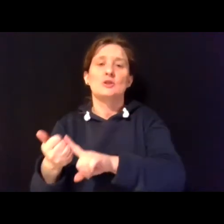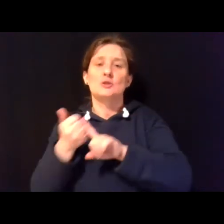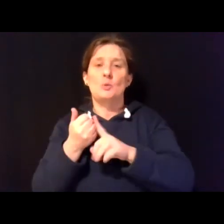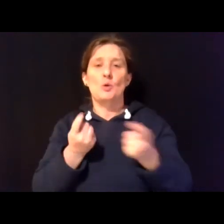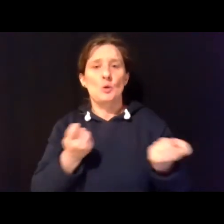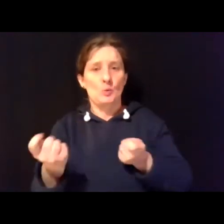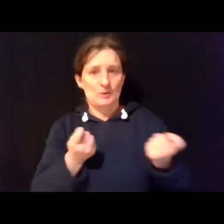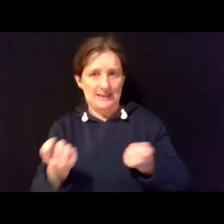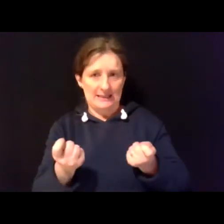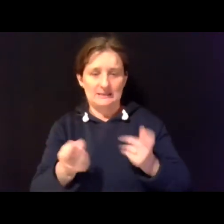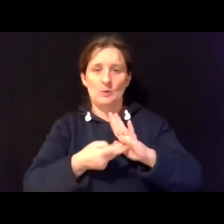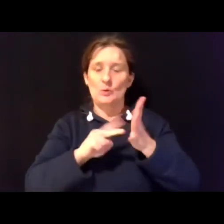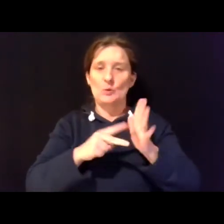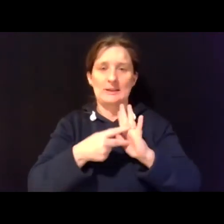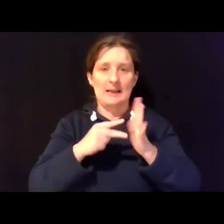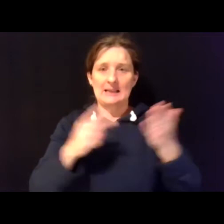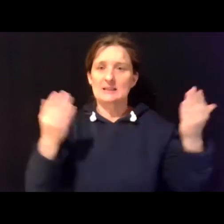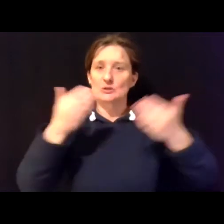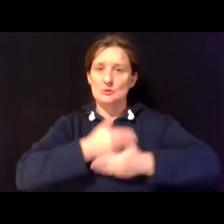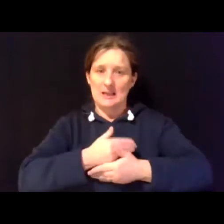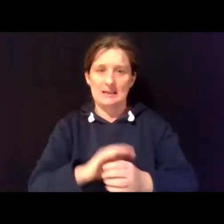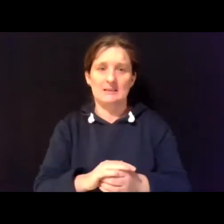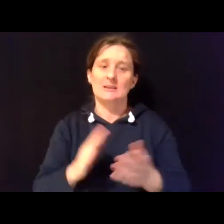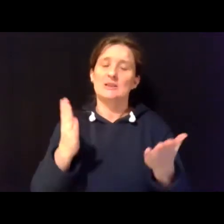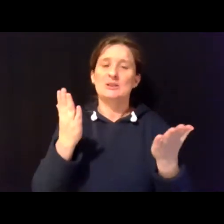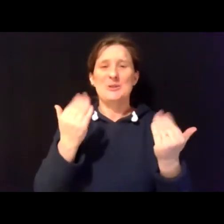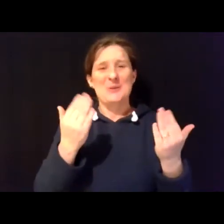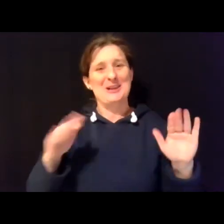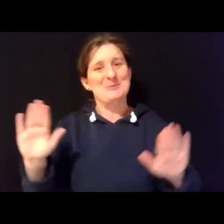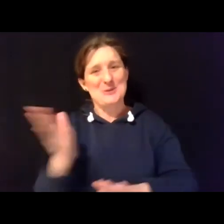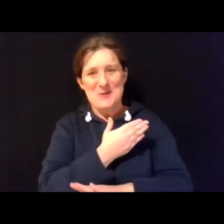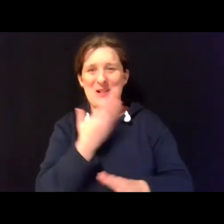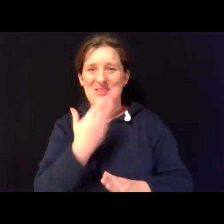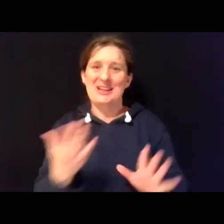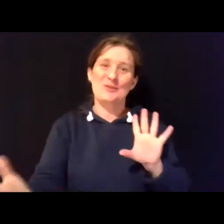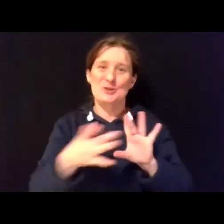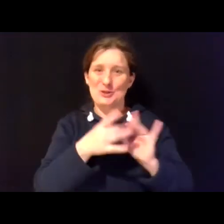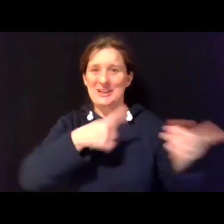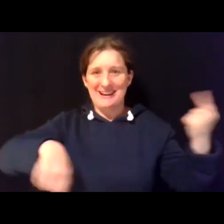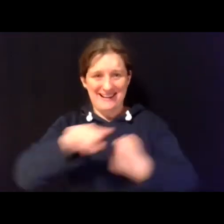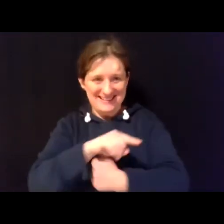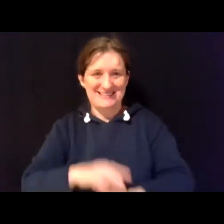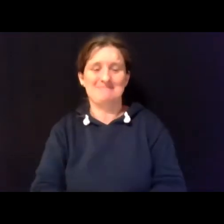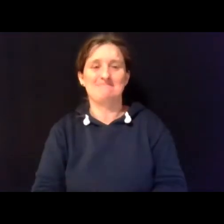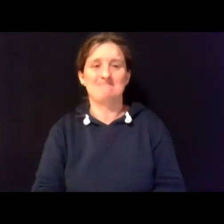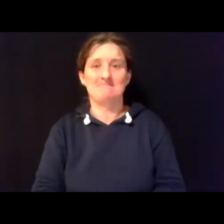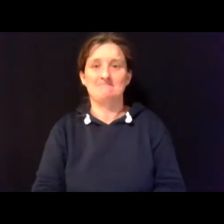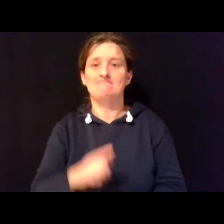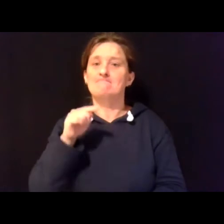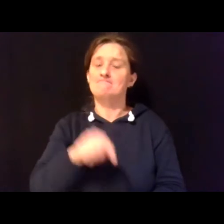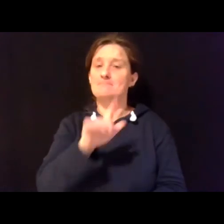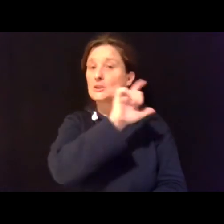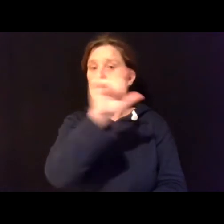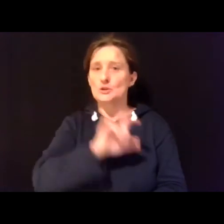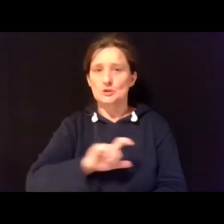who's helped to organize this evening's talk. So we say, welcome to you all. Thanks so much for joining us. Now, this is a Zoom webinar,